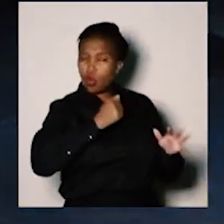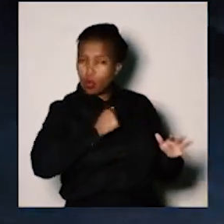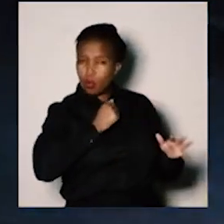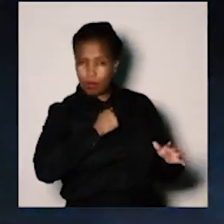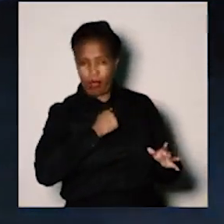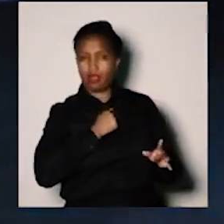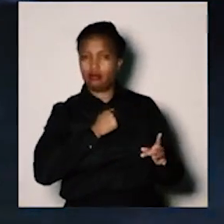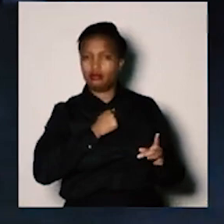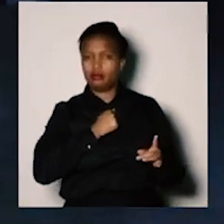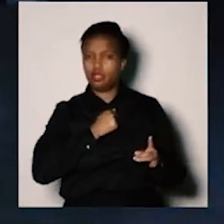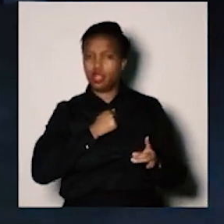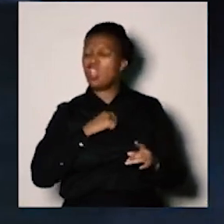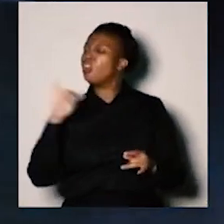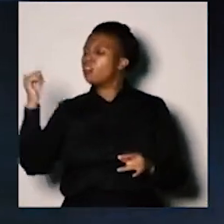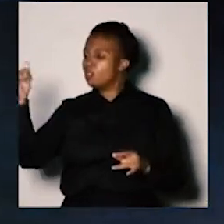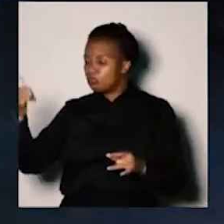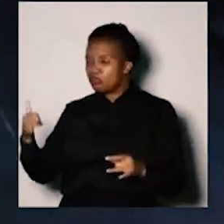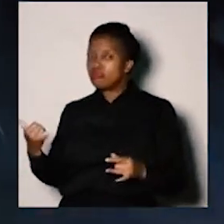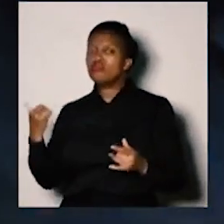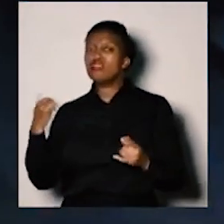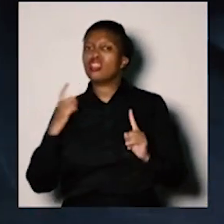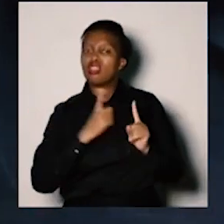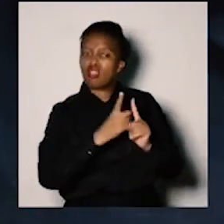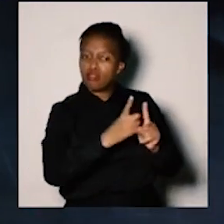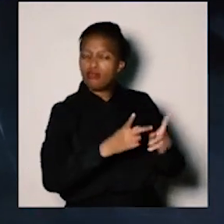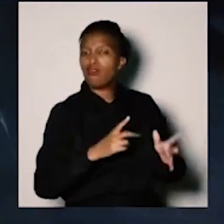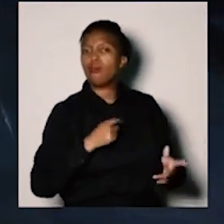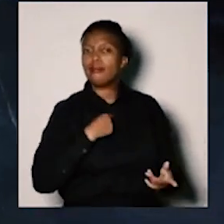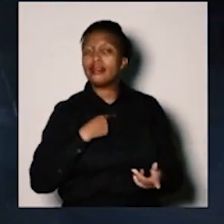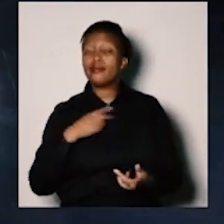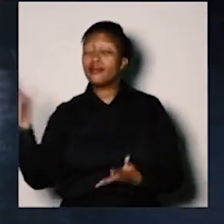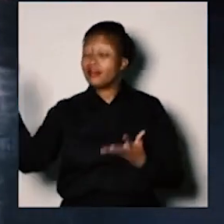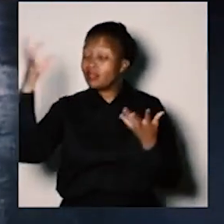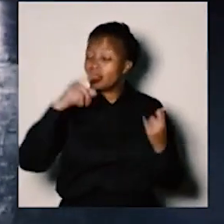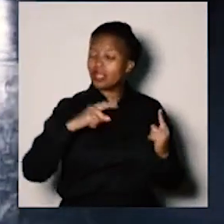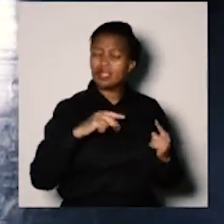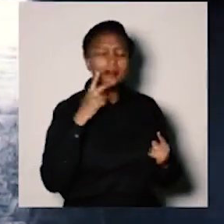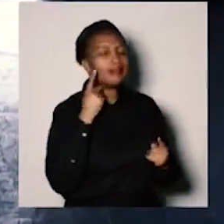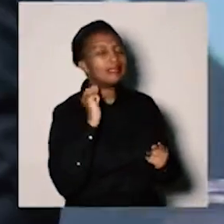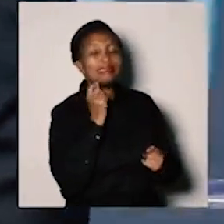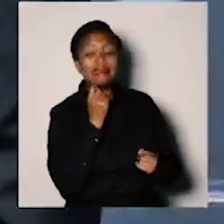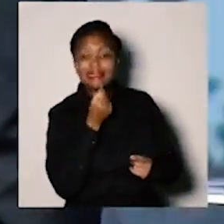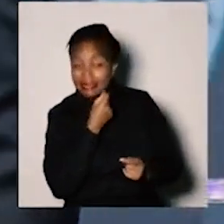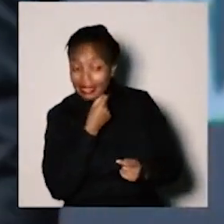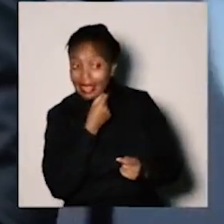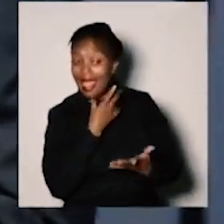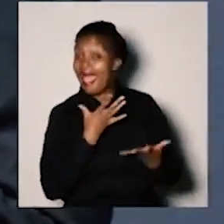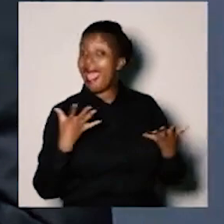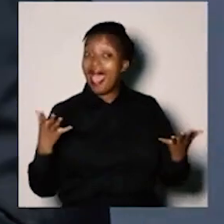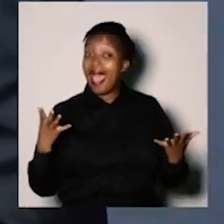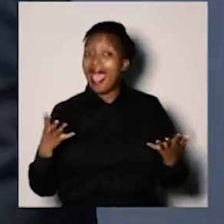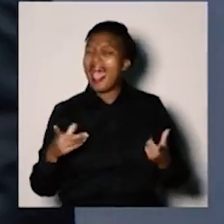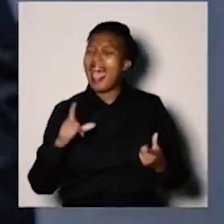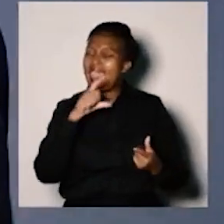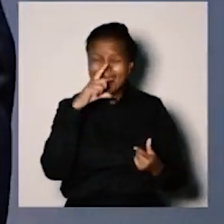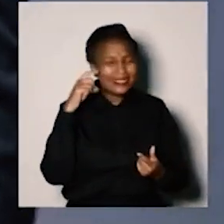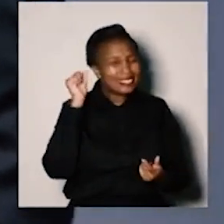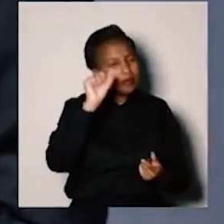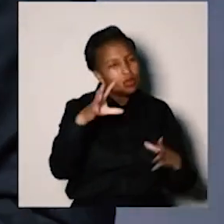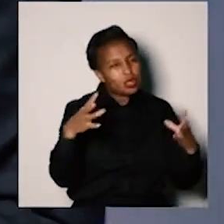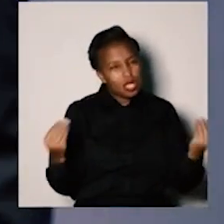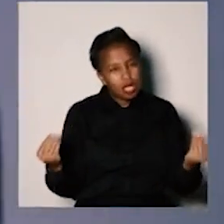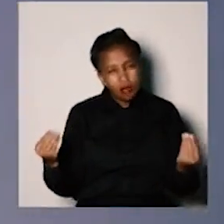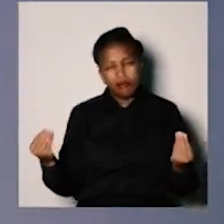follow-up. When he came there, he said, look, we got your name. That's why we write the addresses of the people, to visit